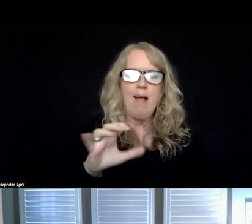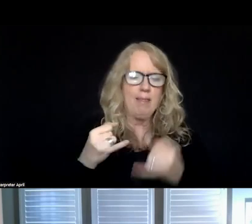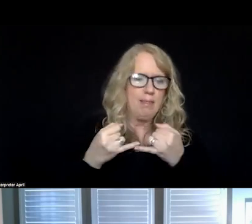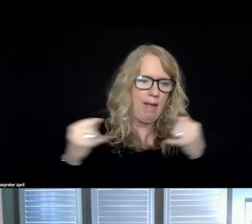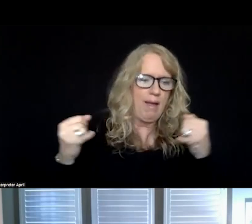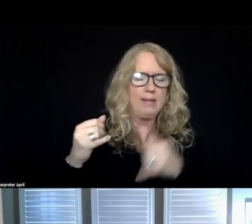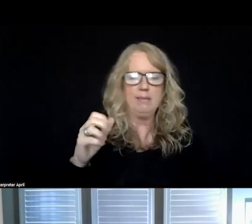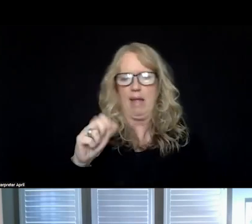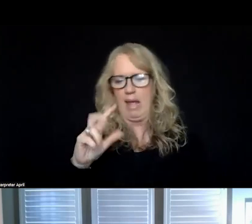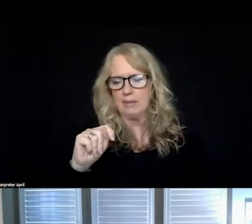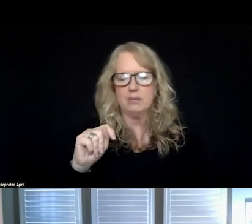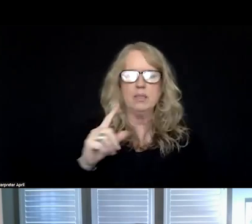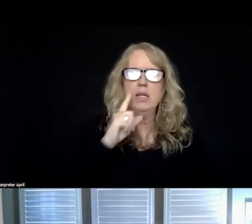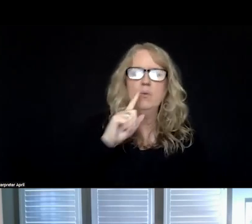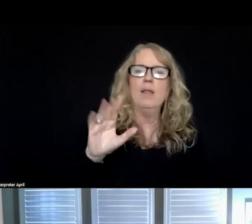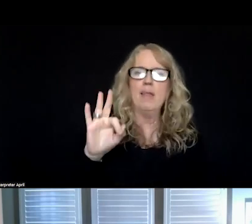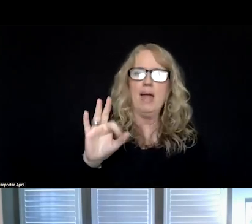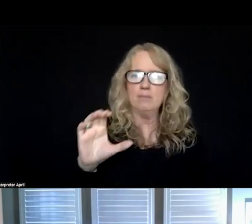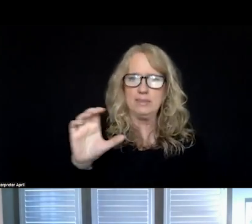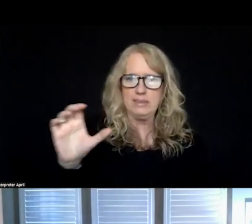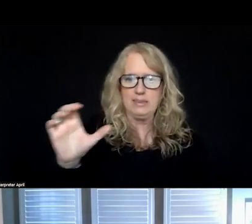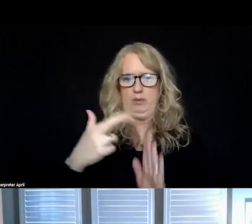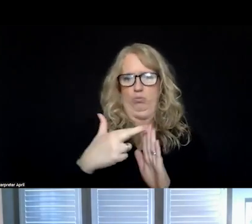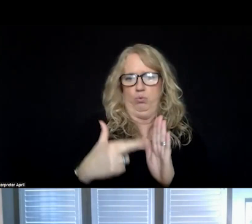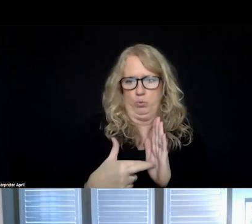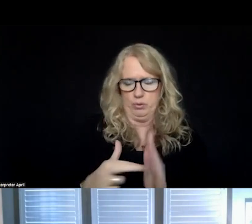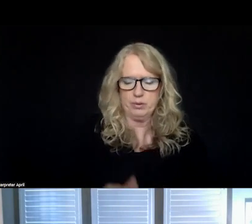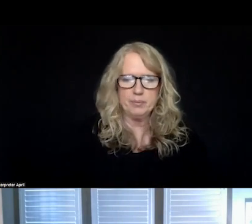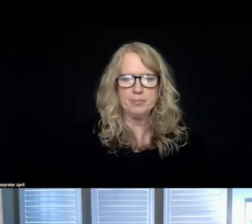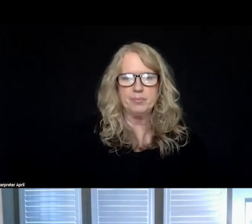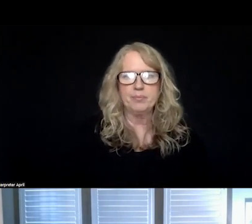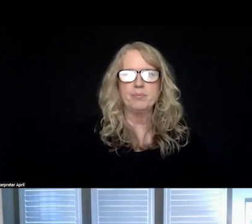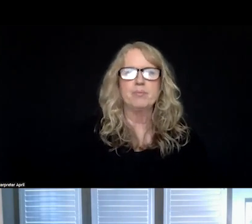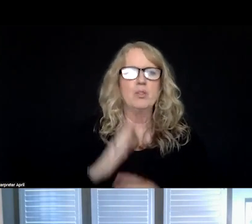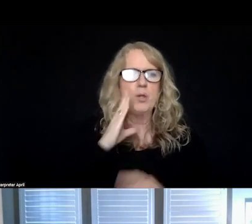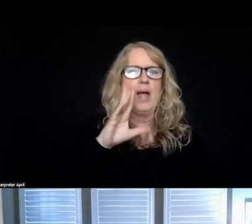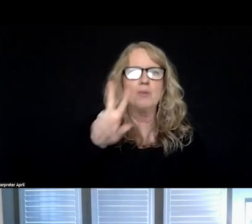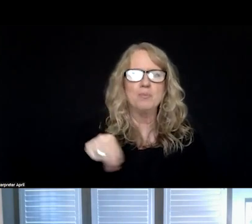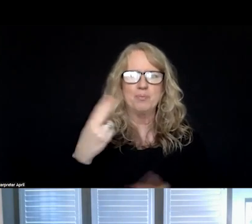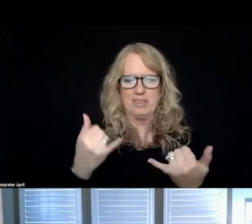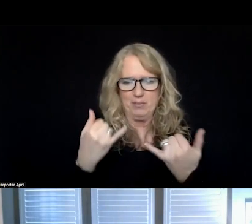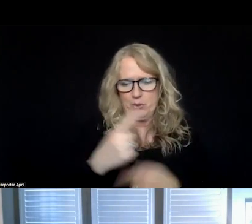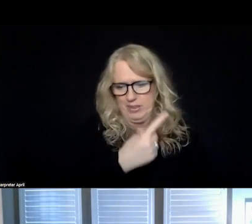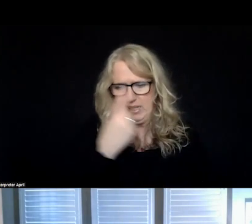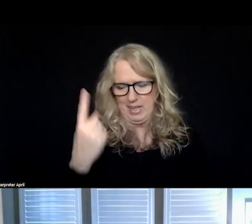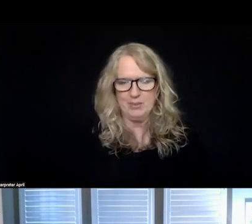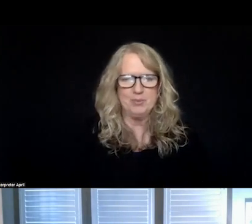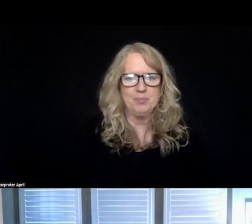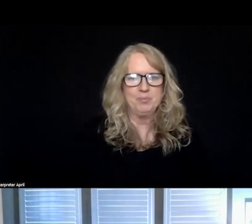Act and with any FCC rules. I'm sorry, I'm a little hoarse today. Next slide, please.